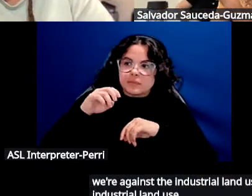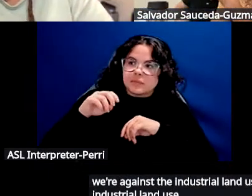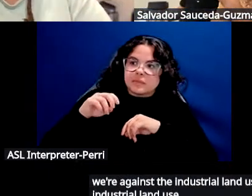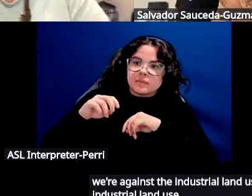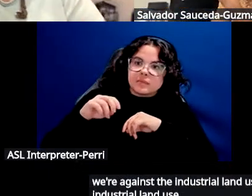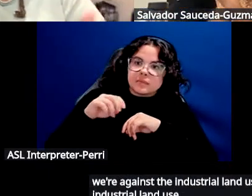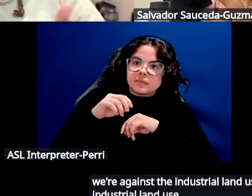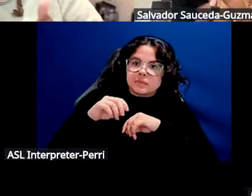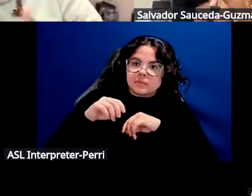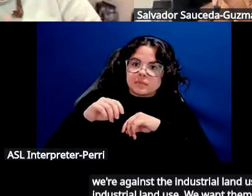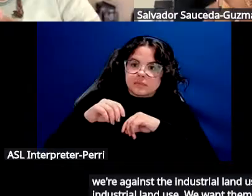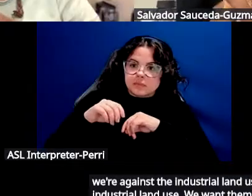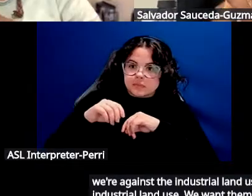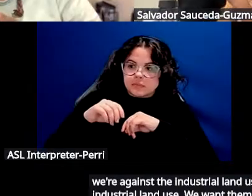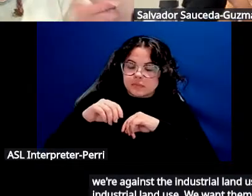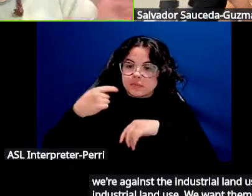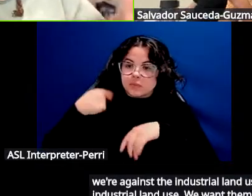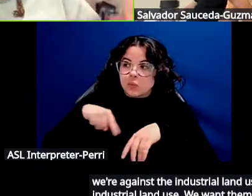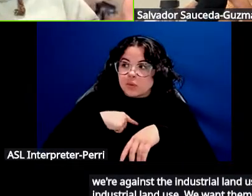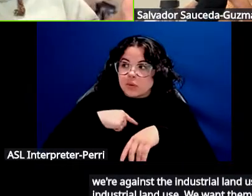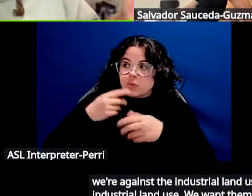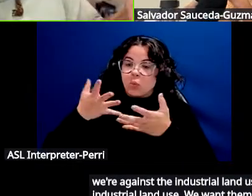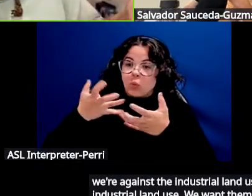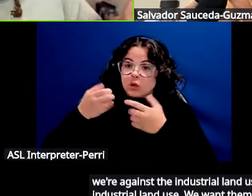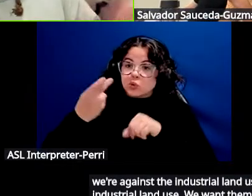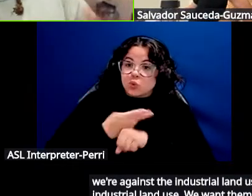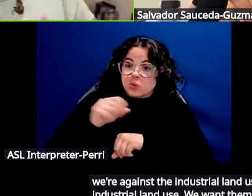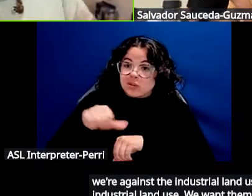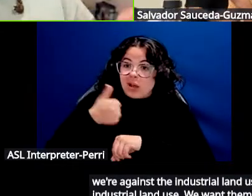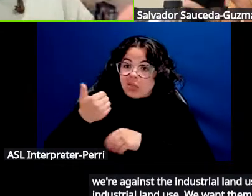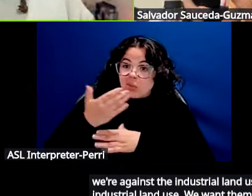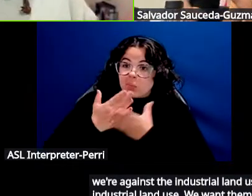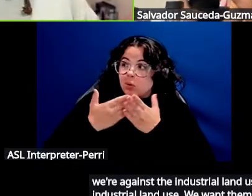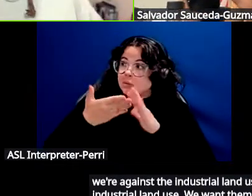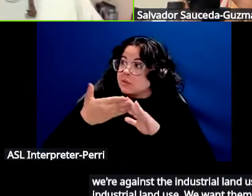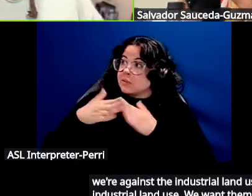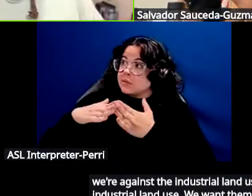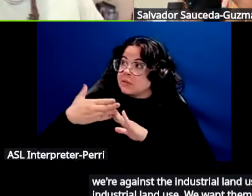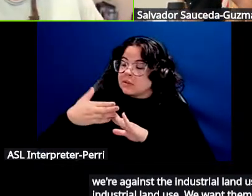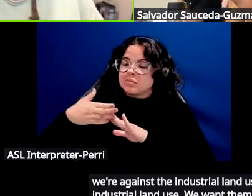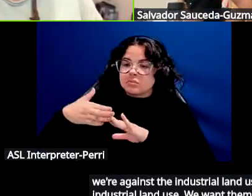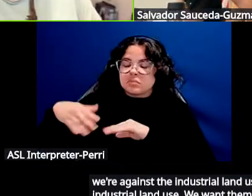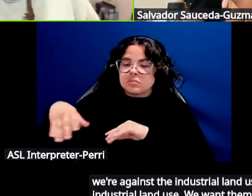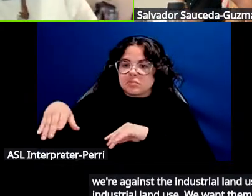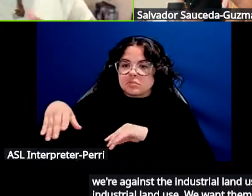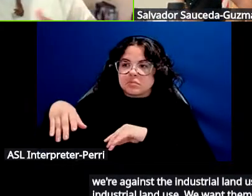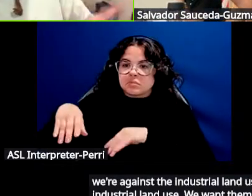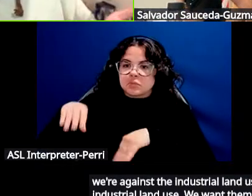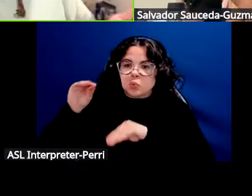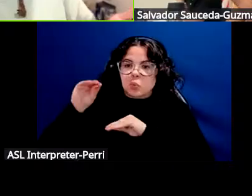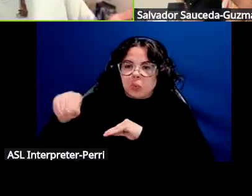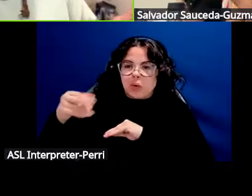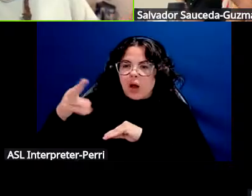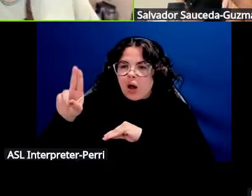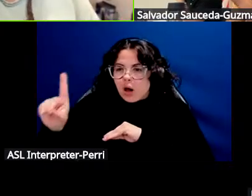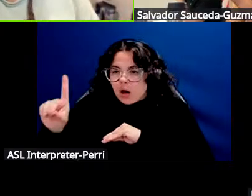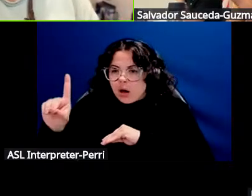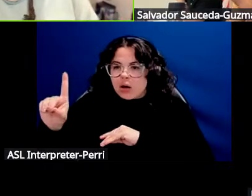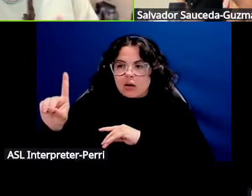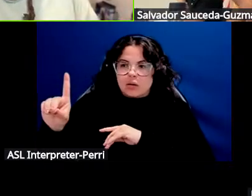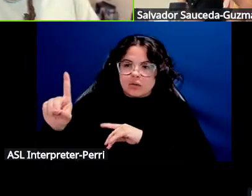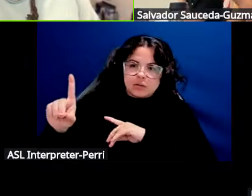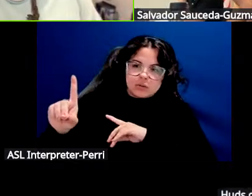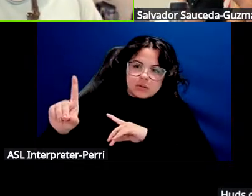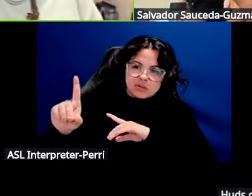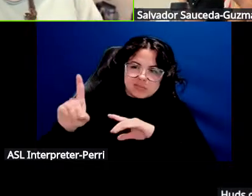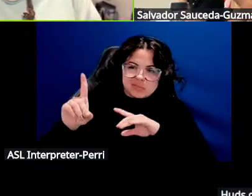want them to use the other parts of the city to put PUDs or